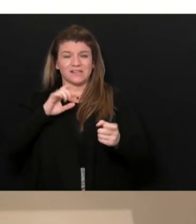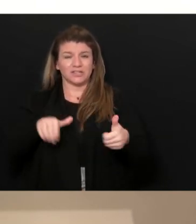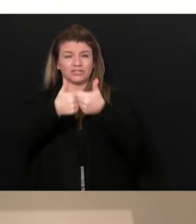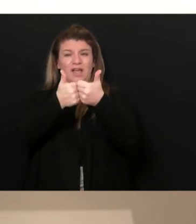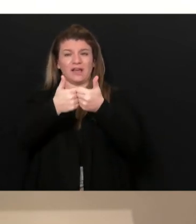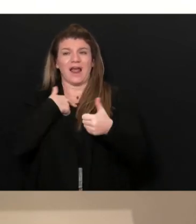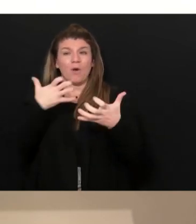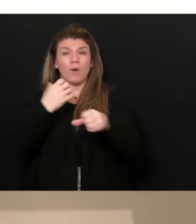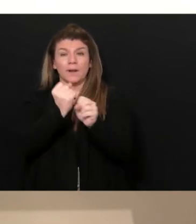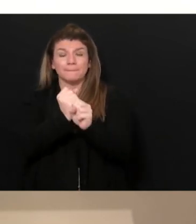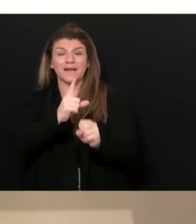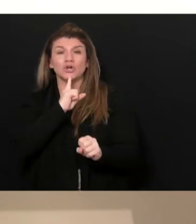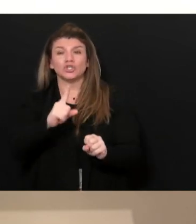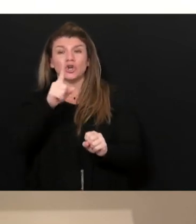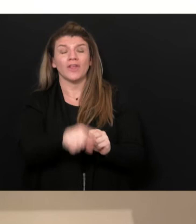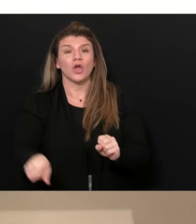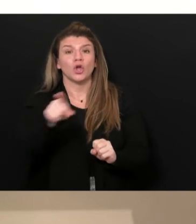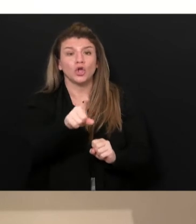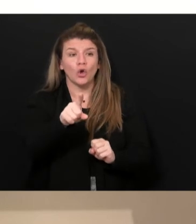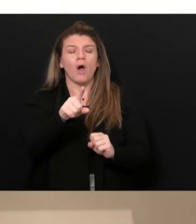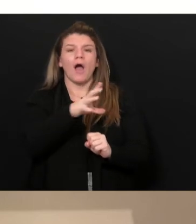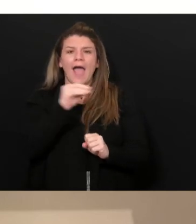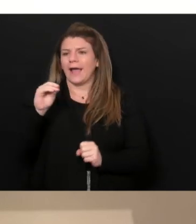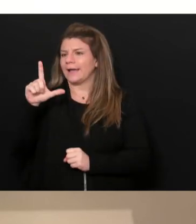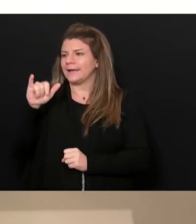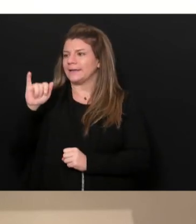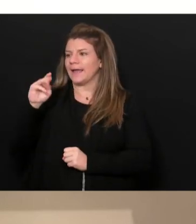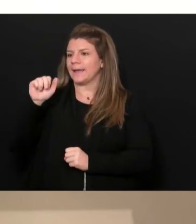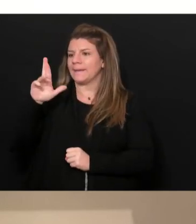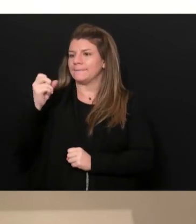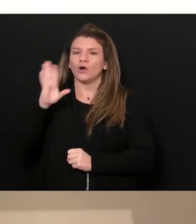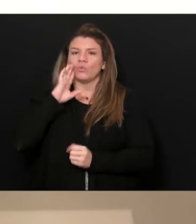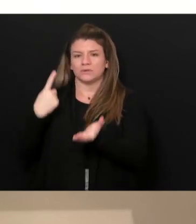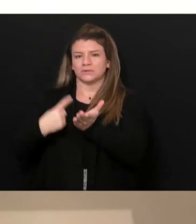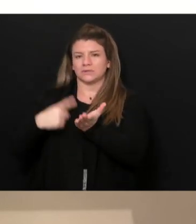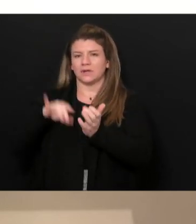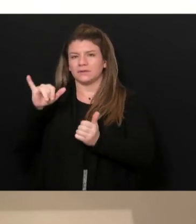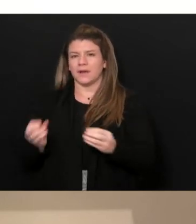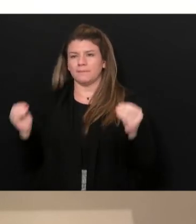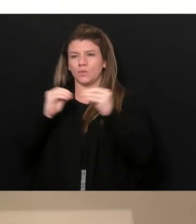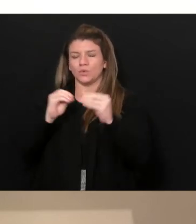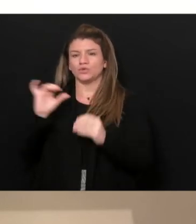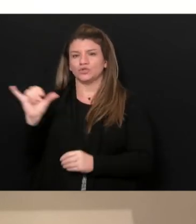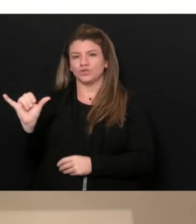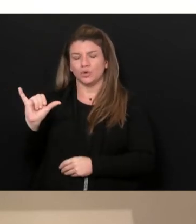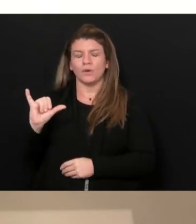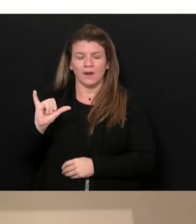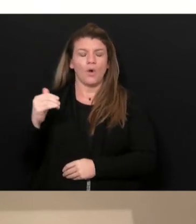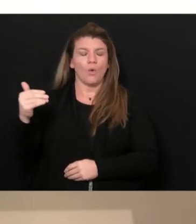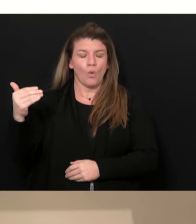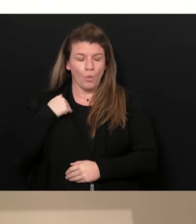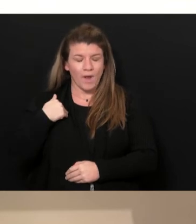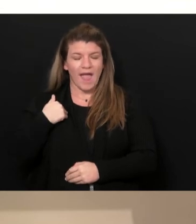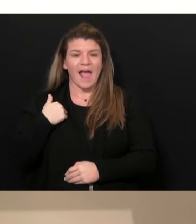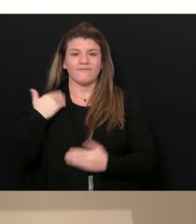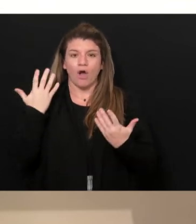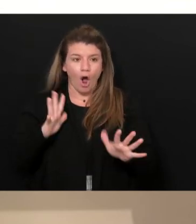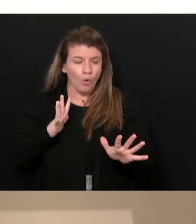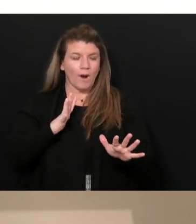assure the folks, and Clay will talk a little bit more about this as well, that we have put